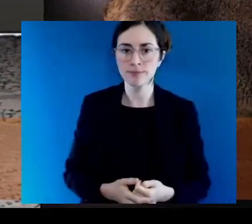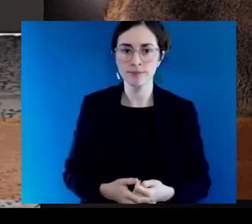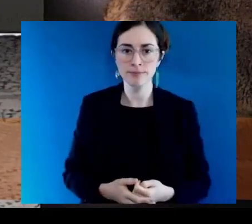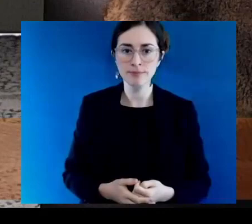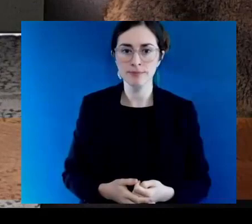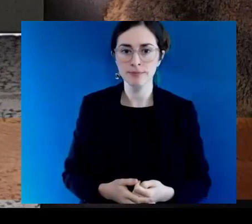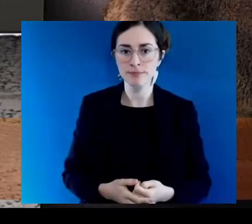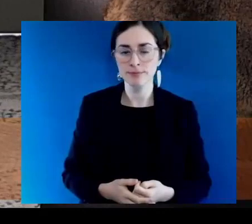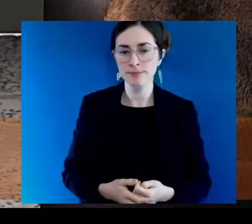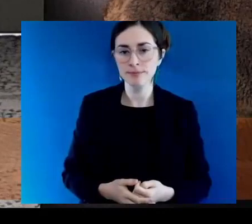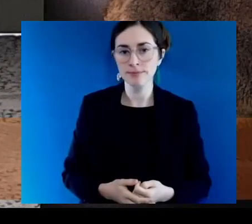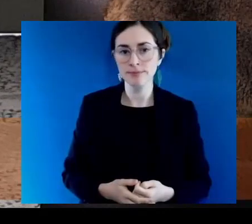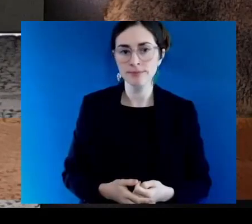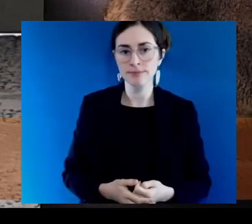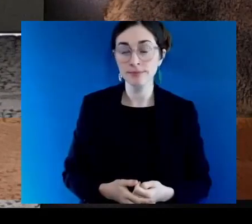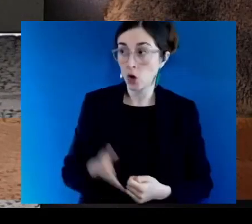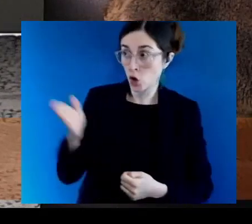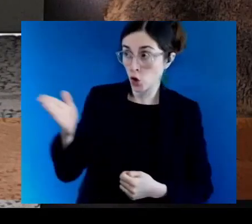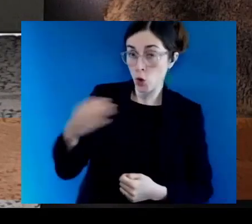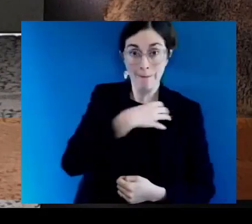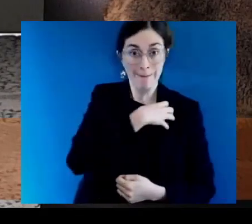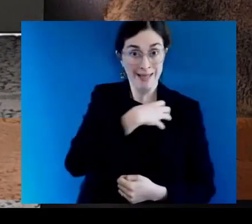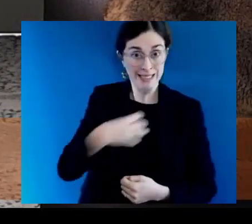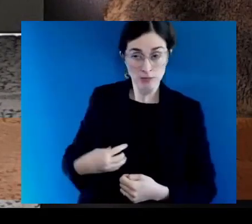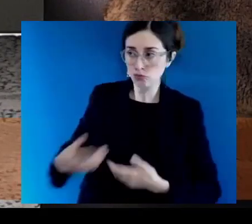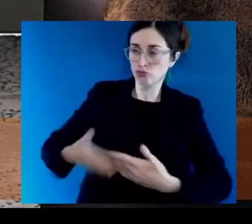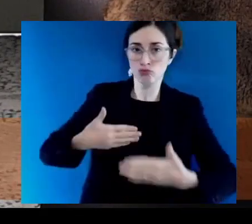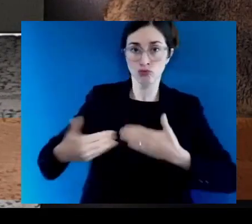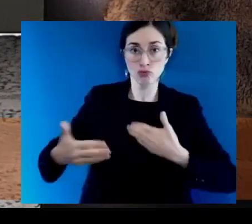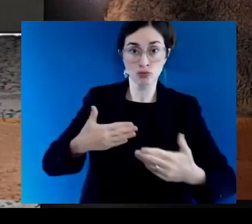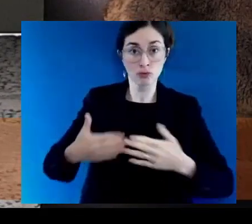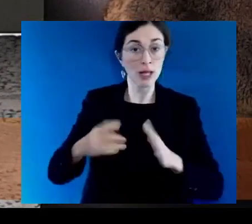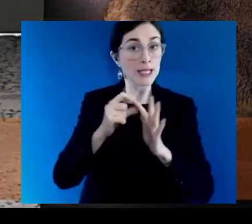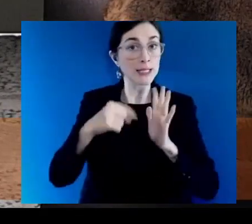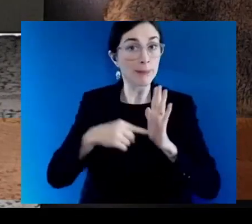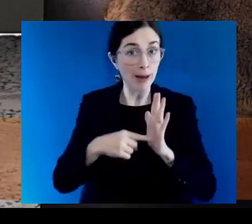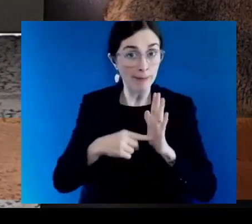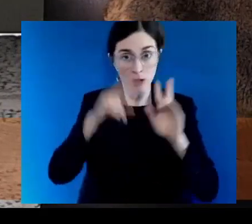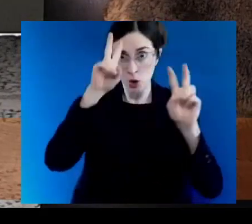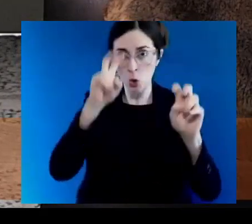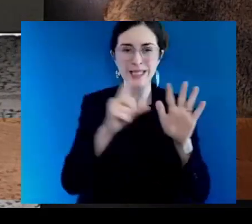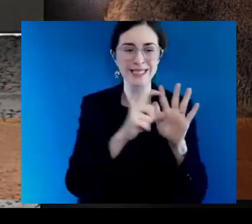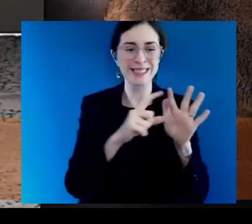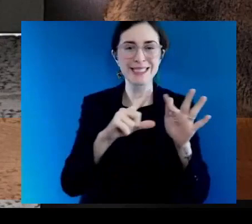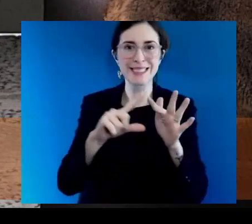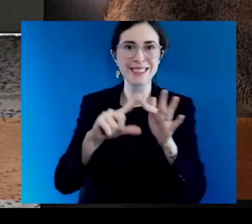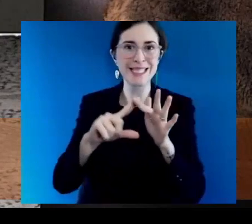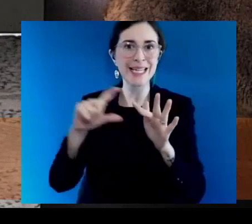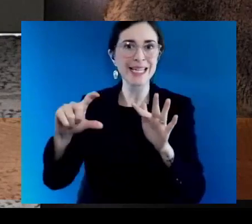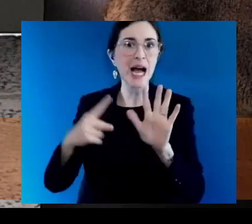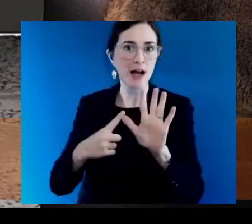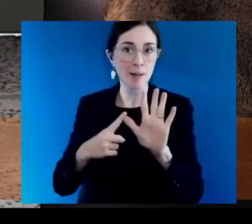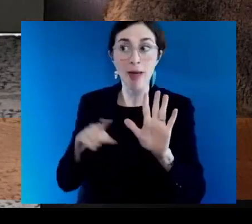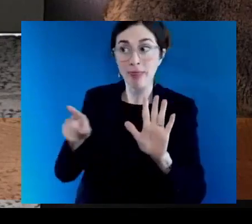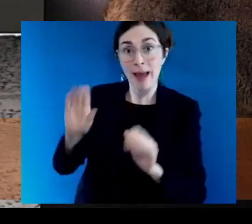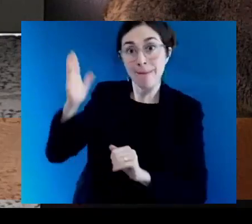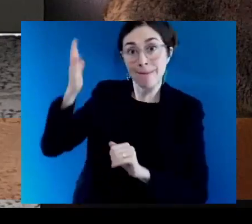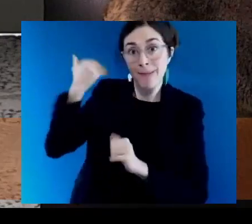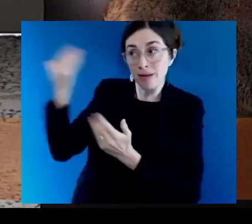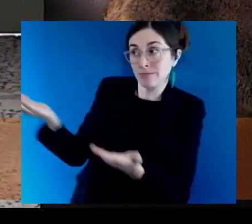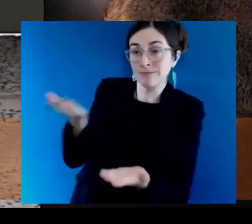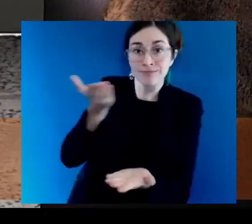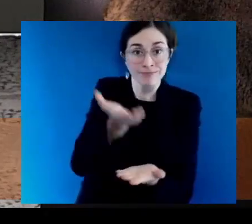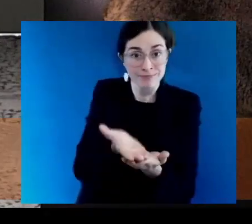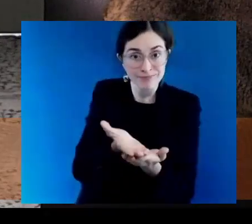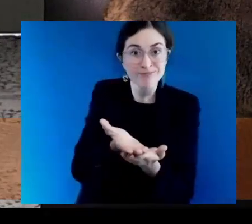Minister, you are the coordinating minister of the department, DECA, which has also submitted a response to request for information